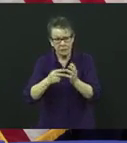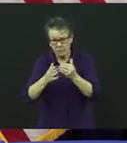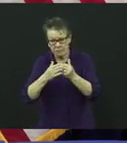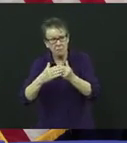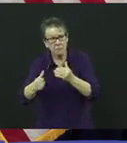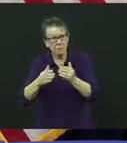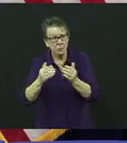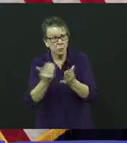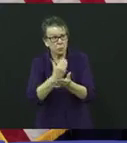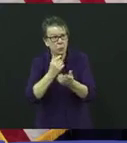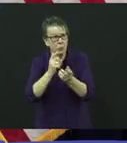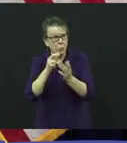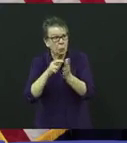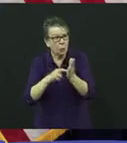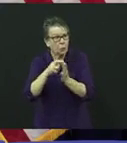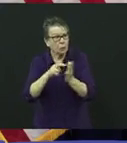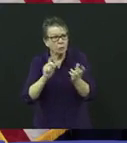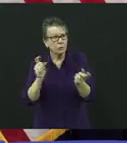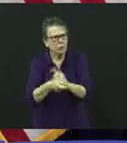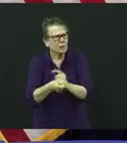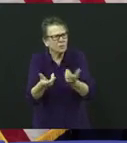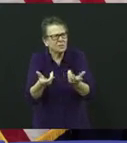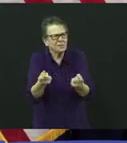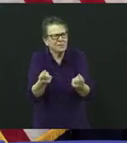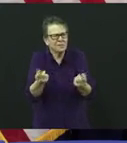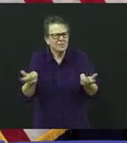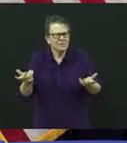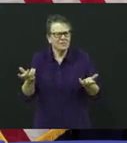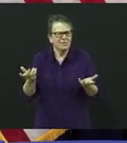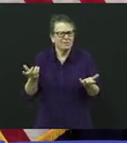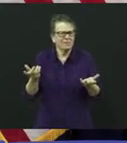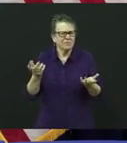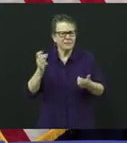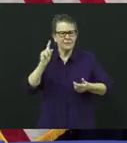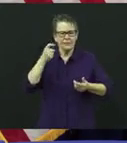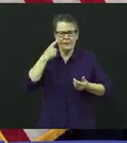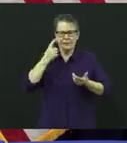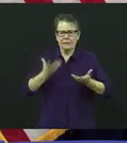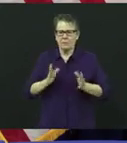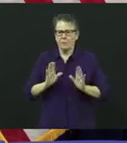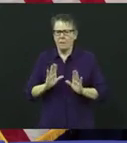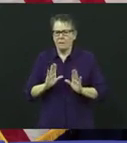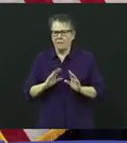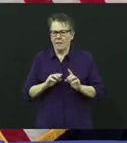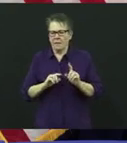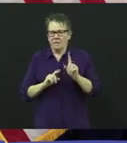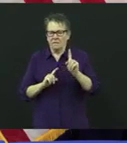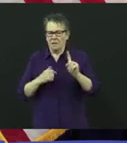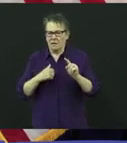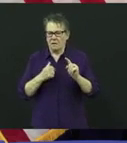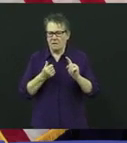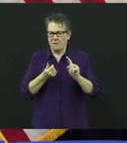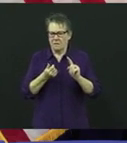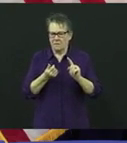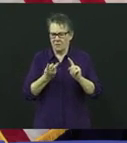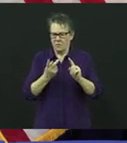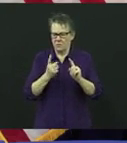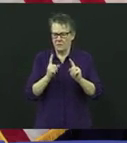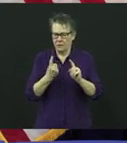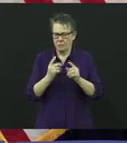that. I'm just going to give a couple of comments and then throw it over to you all, and please jump in as usual. On